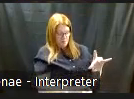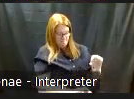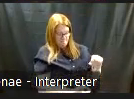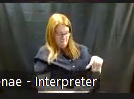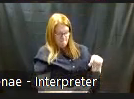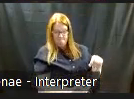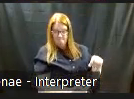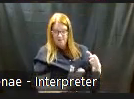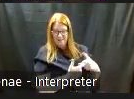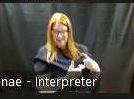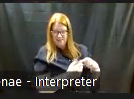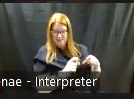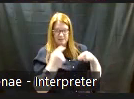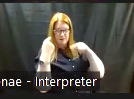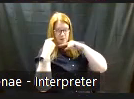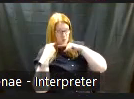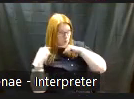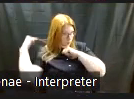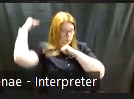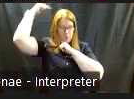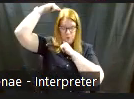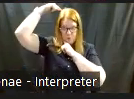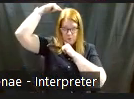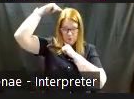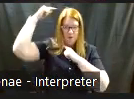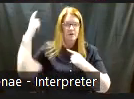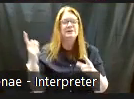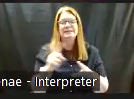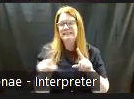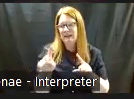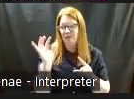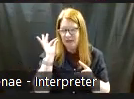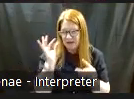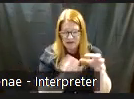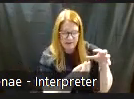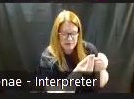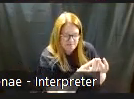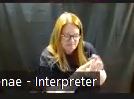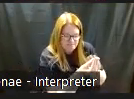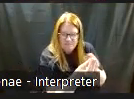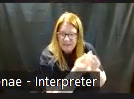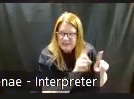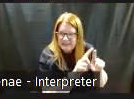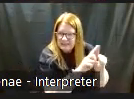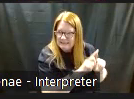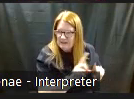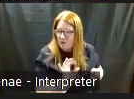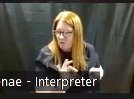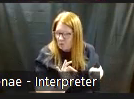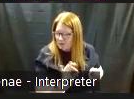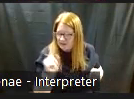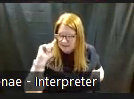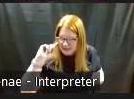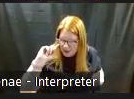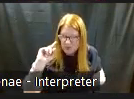which travels along the auditory nerve to the brain. Different hair cells respond to different frequencies of sound. The